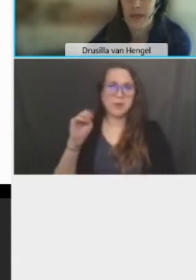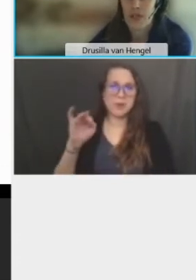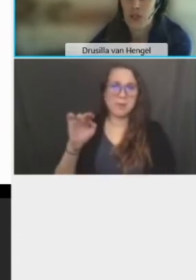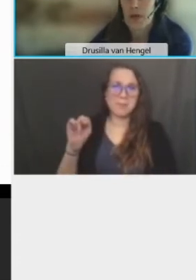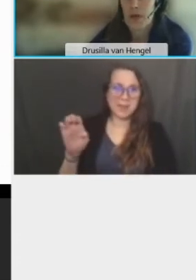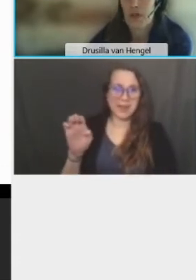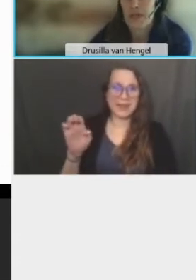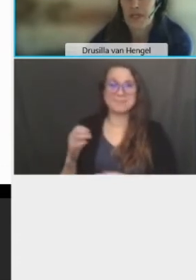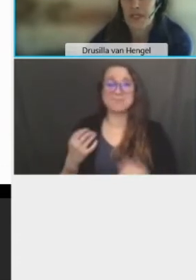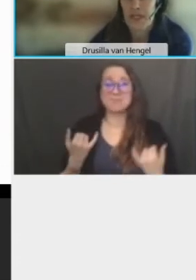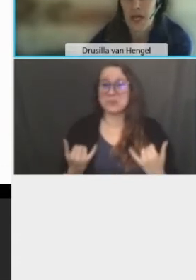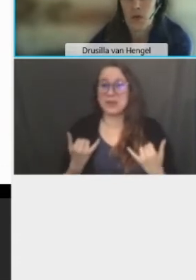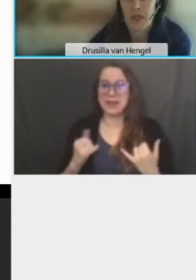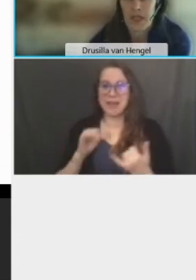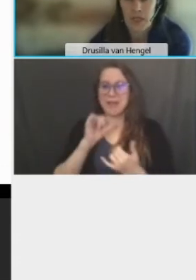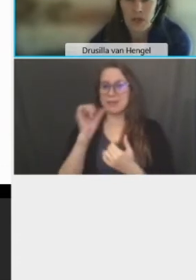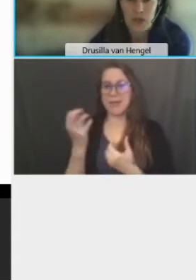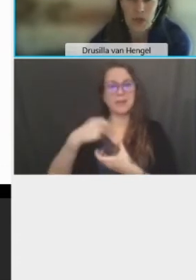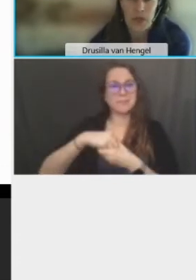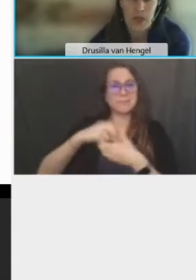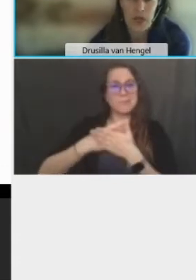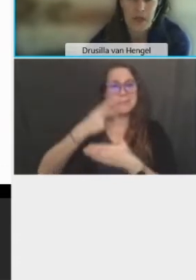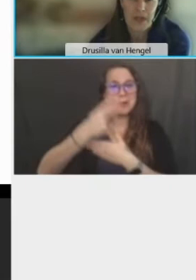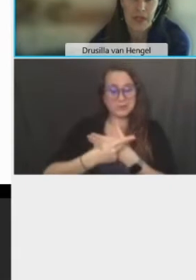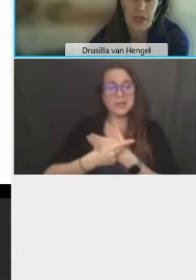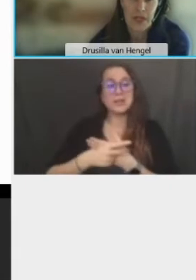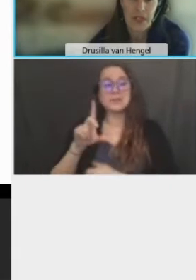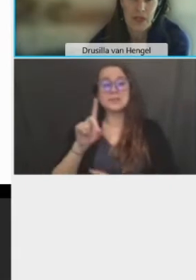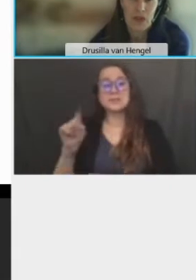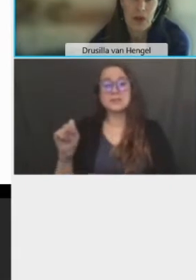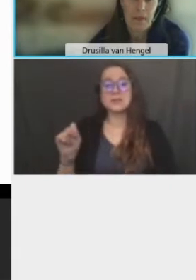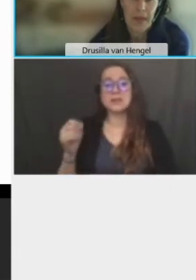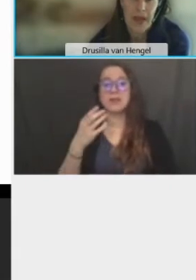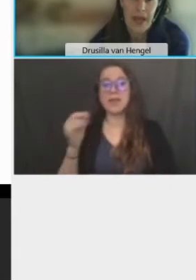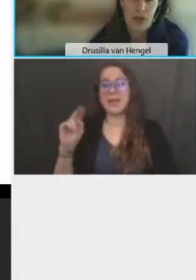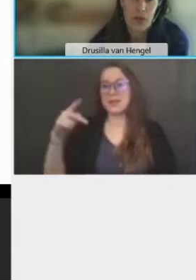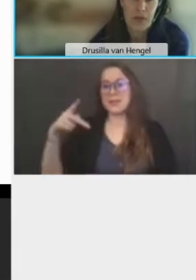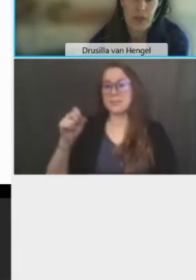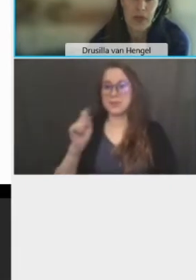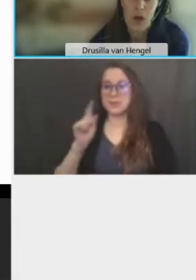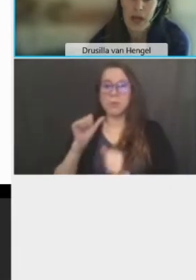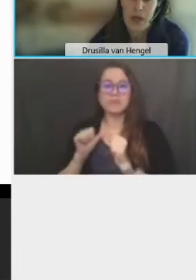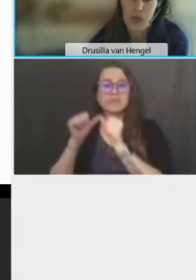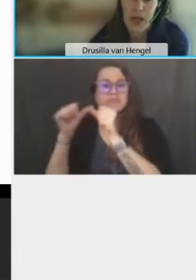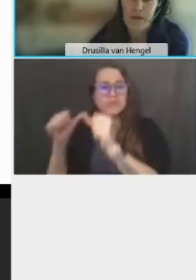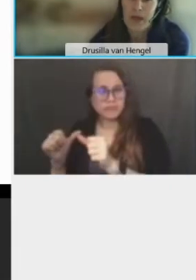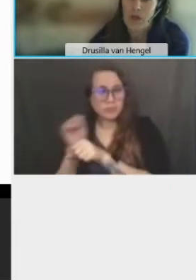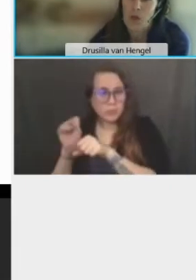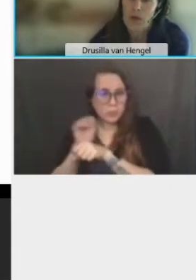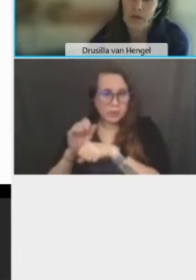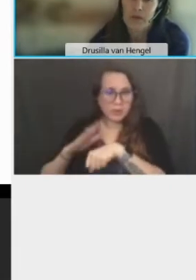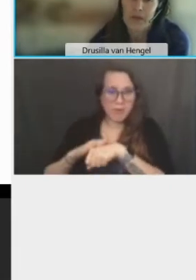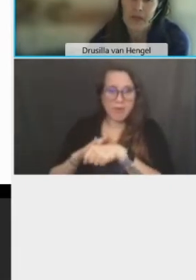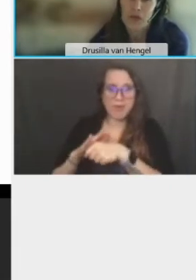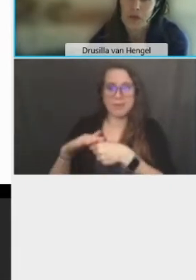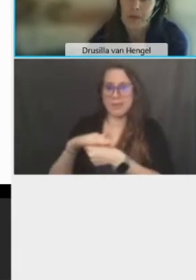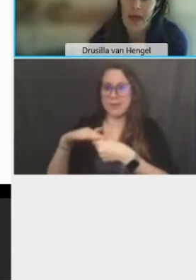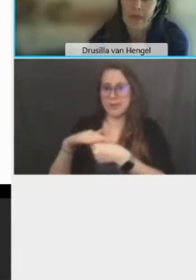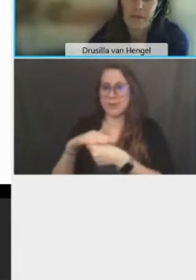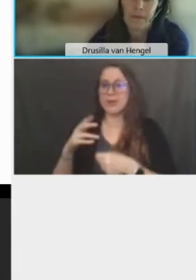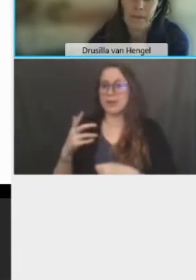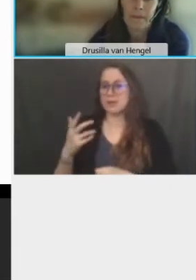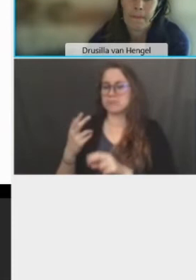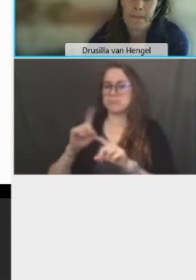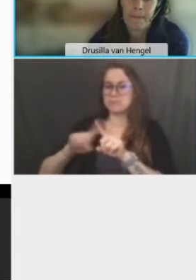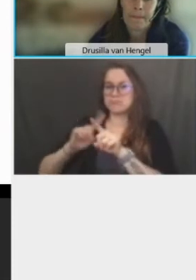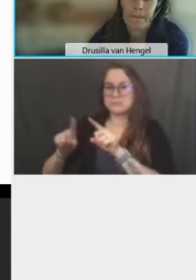unfortunately, but the National Park Service and DDOT will continue to work to strengthen the connection along Main Avenue between Ohio Drive and the wharf's multi-use